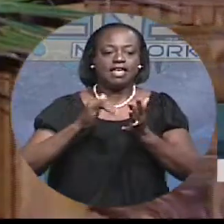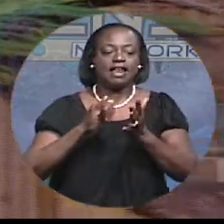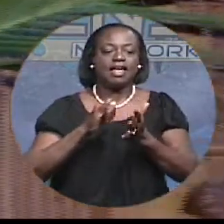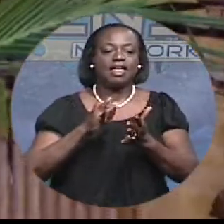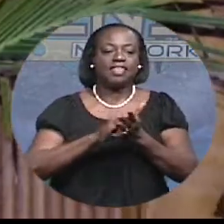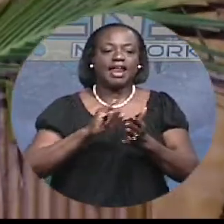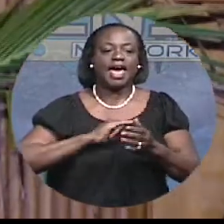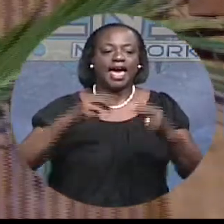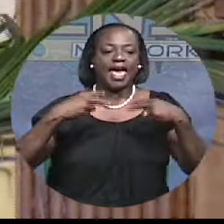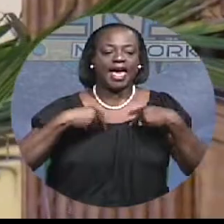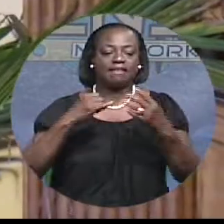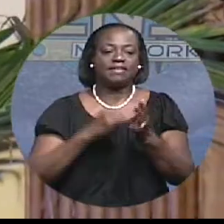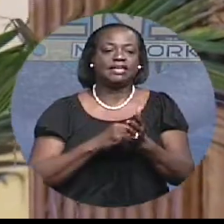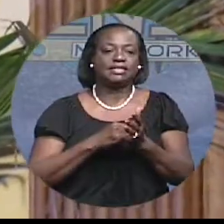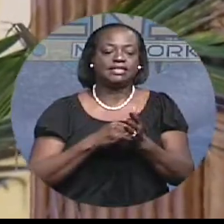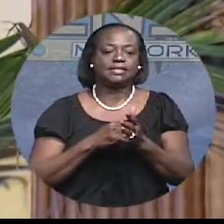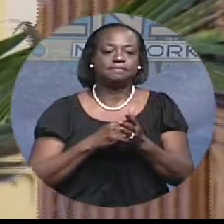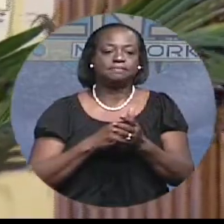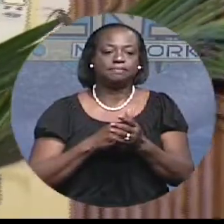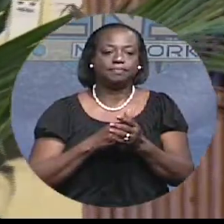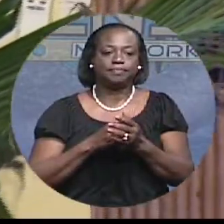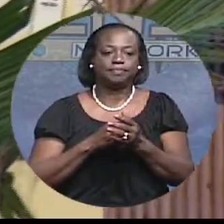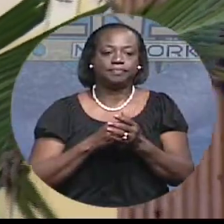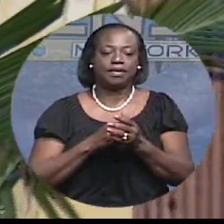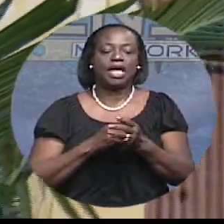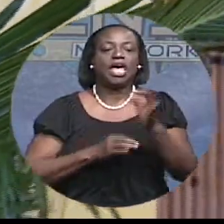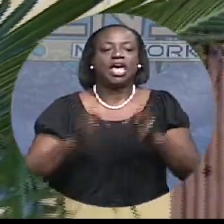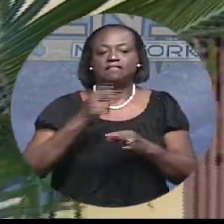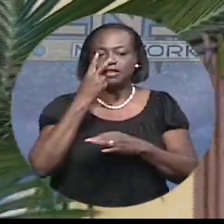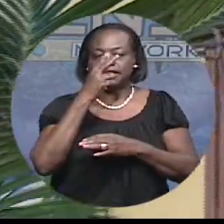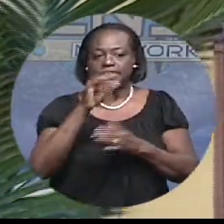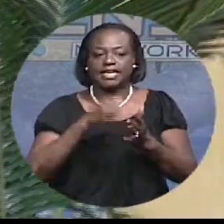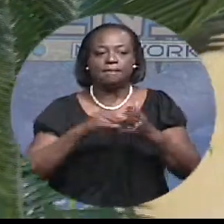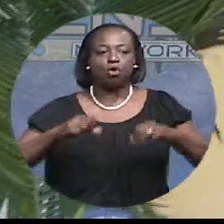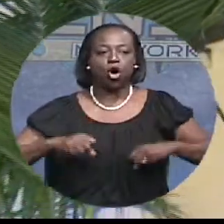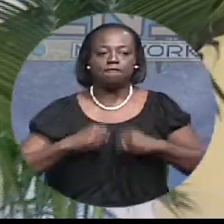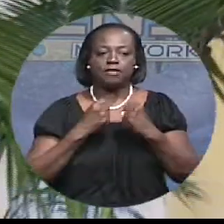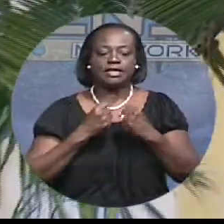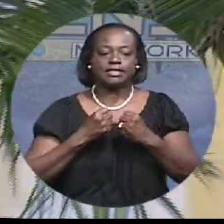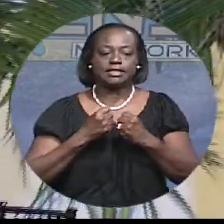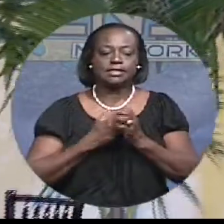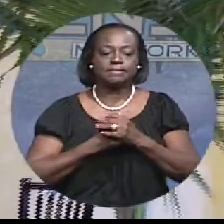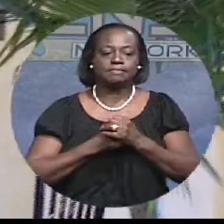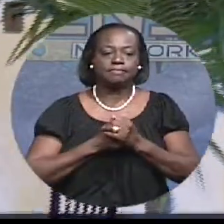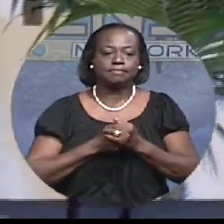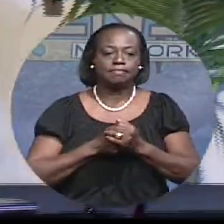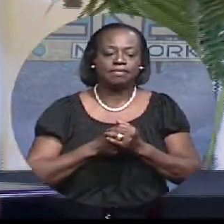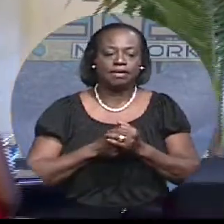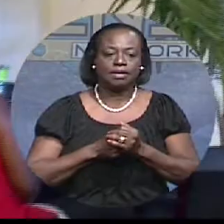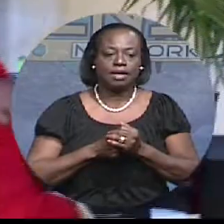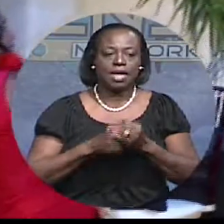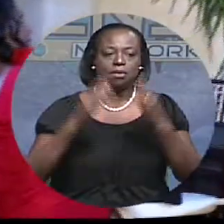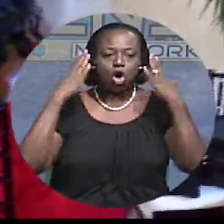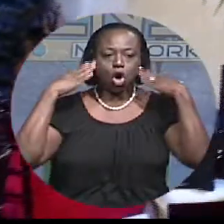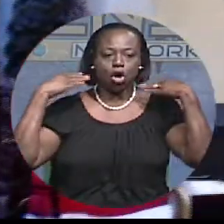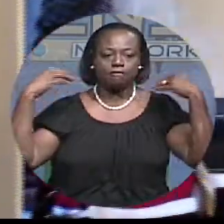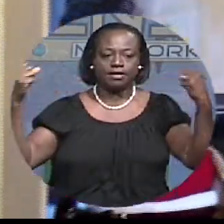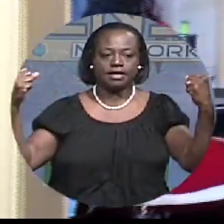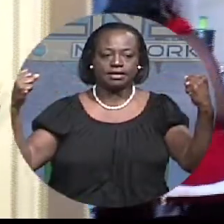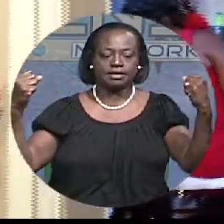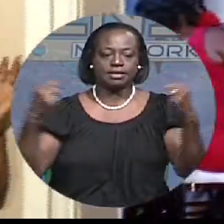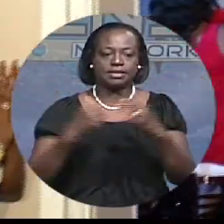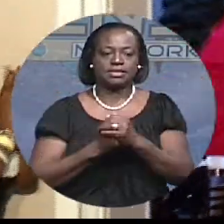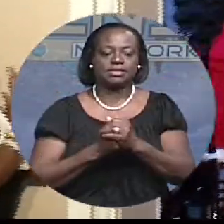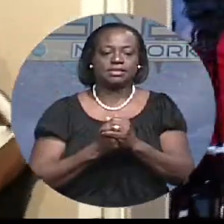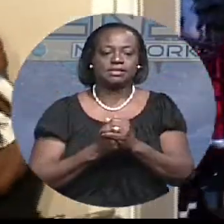what it takes, and my confidence, you can see it, it's dripping off of me. And I feel like that's what the Bahamas need. They need someone that is not